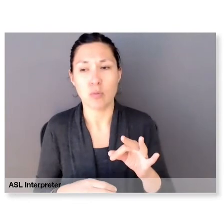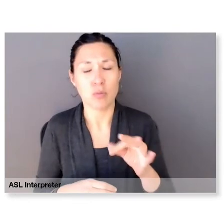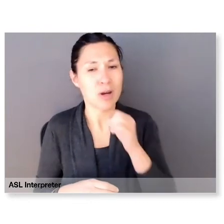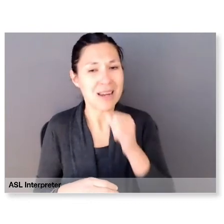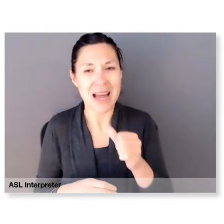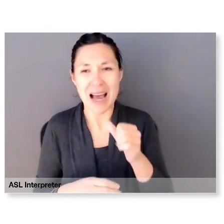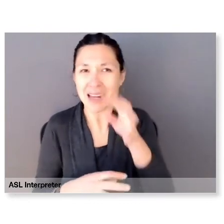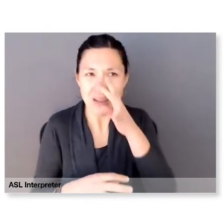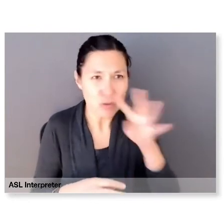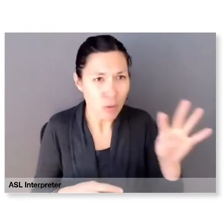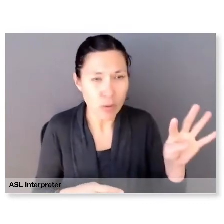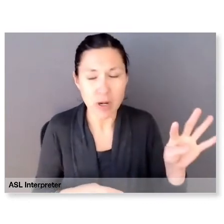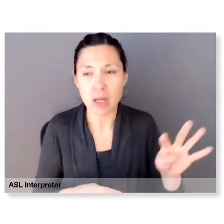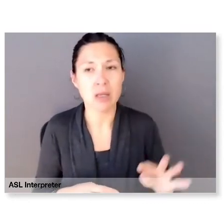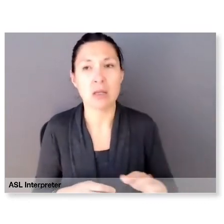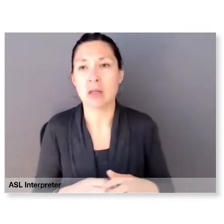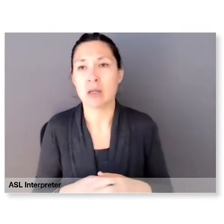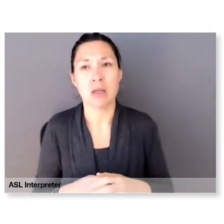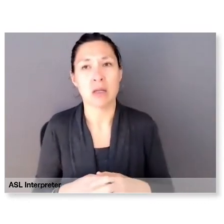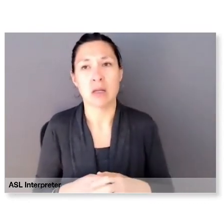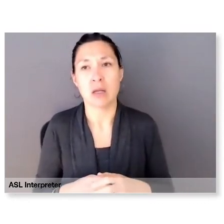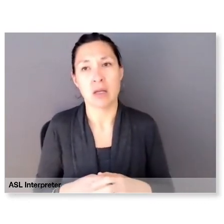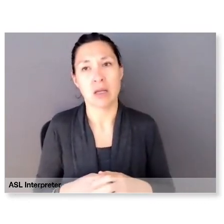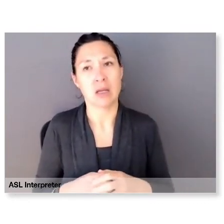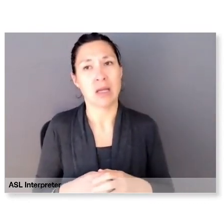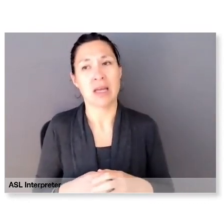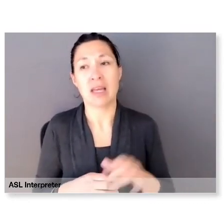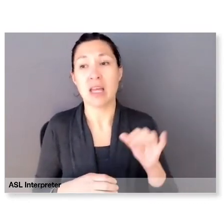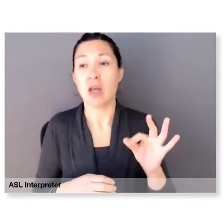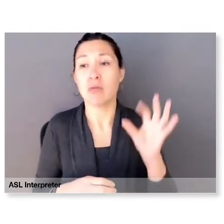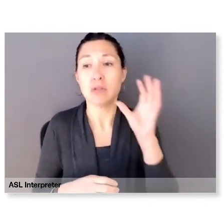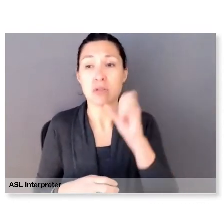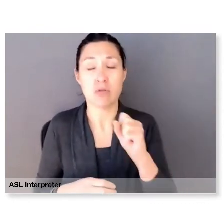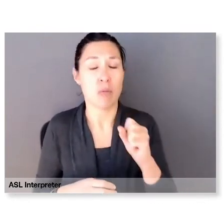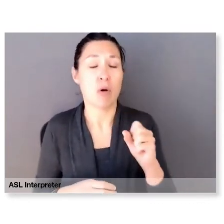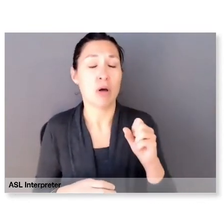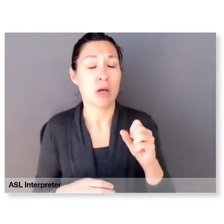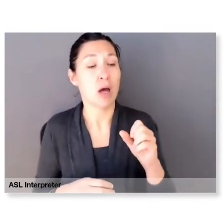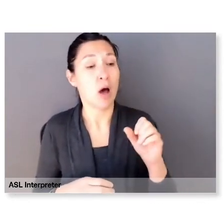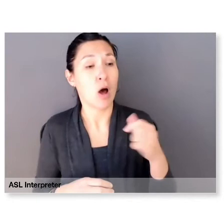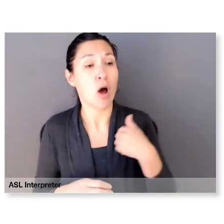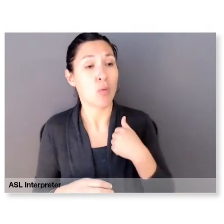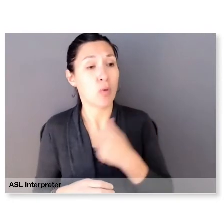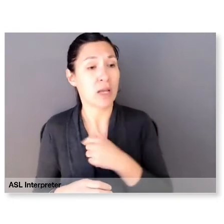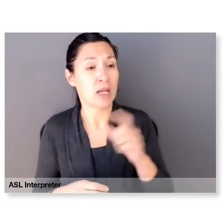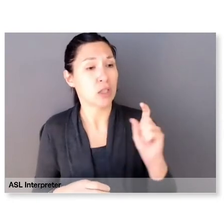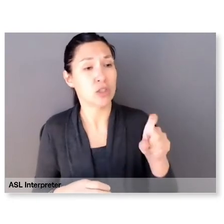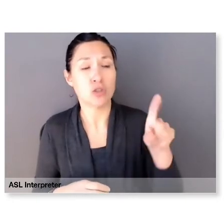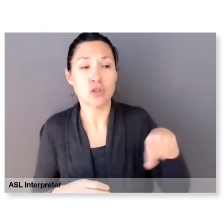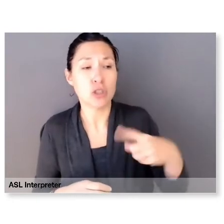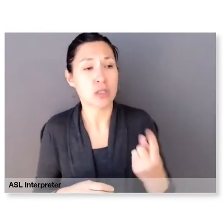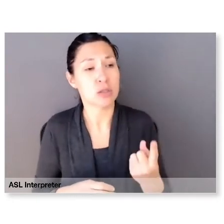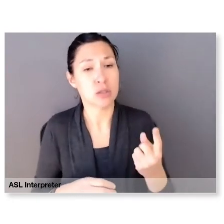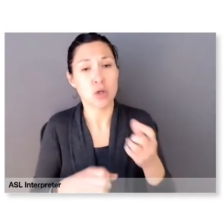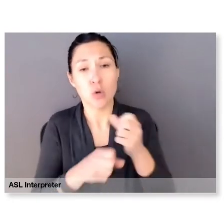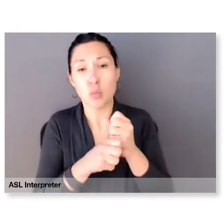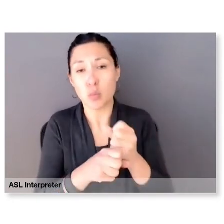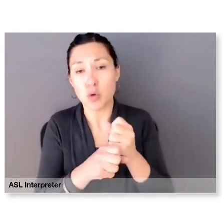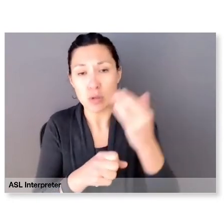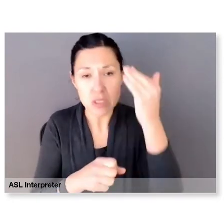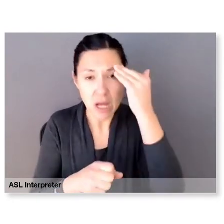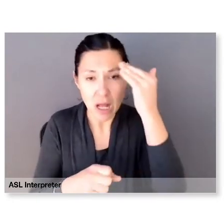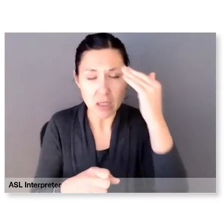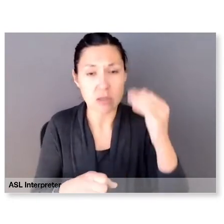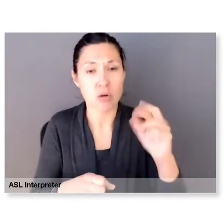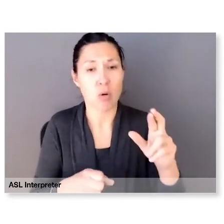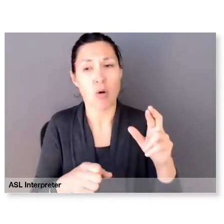assume that simply producing knowledge or highlighting or exposing certain issues through the use of data and various tools